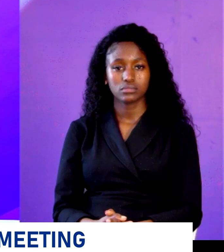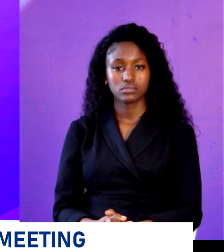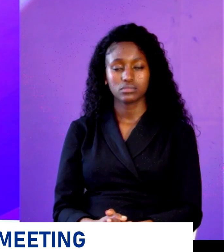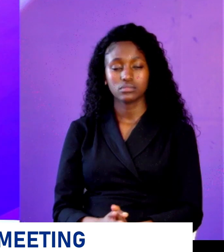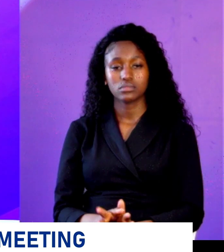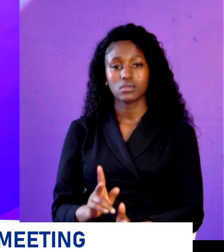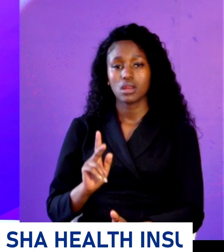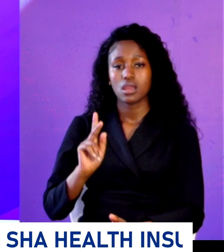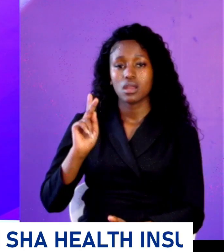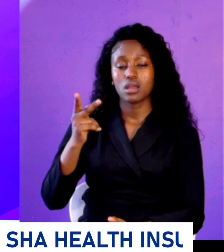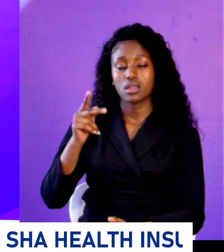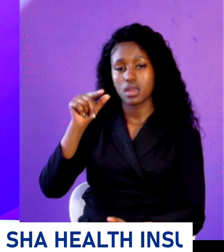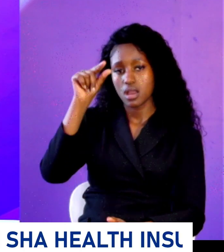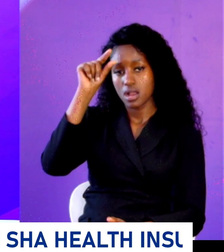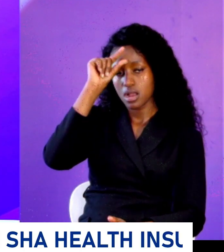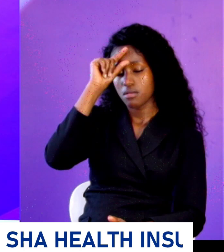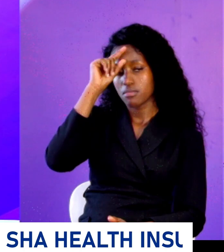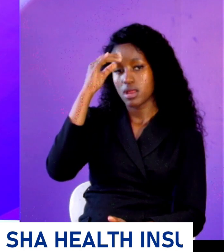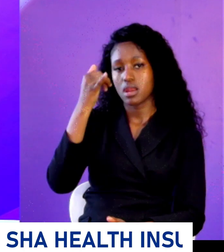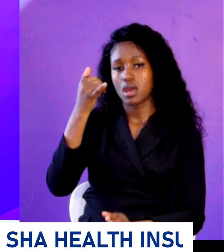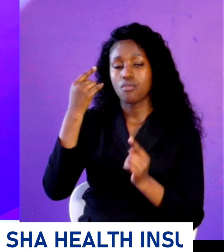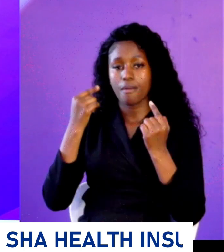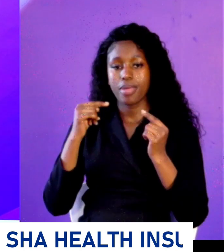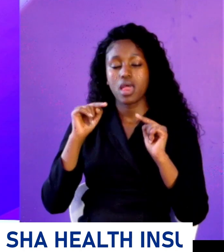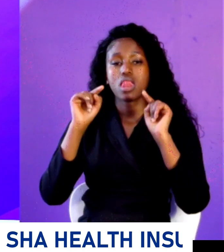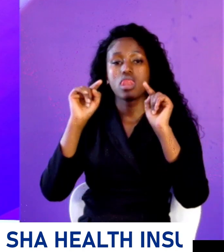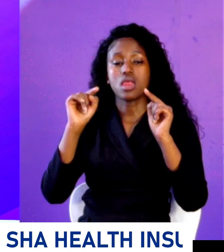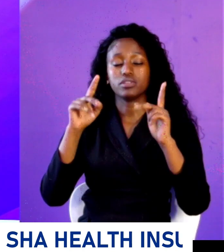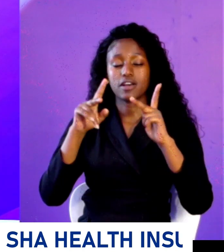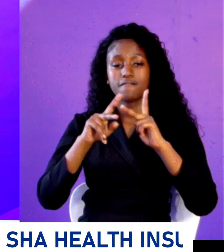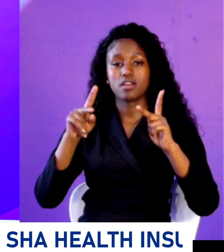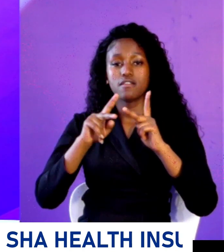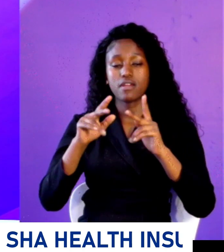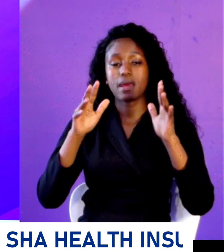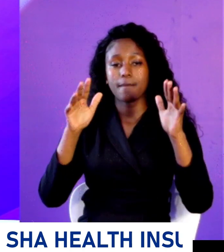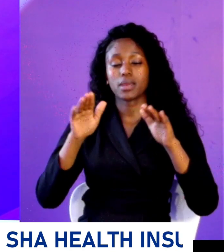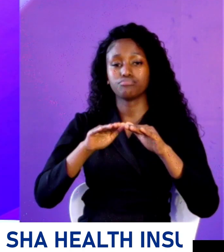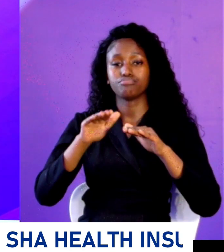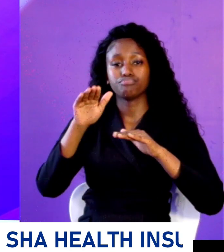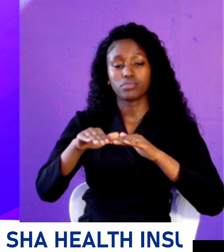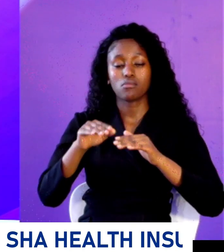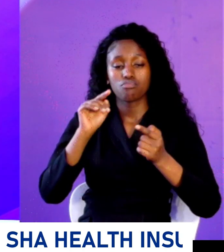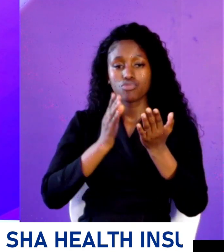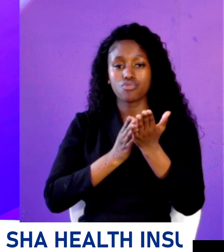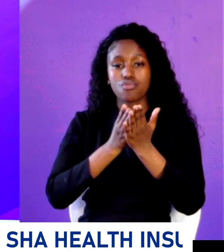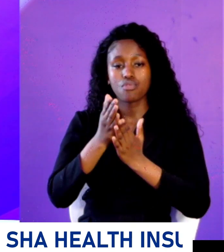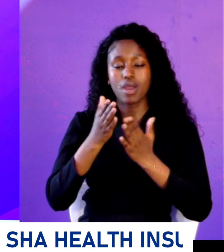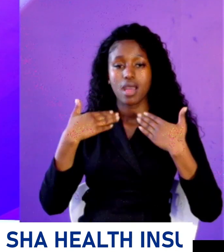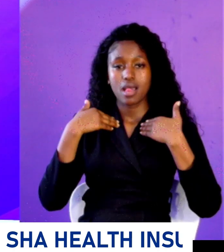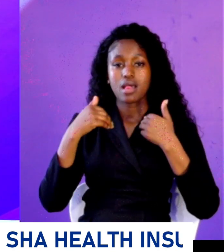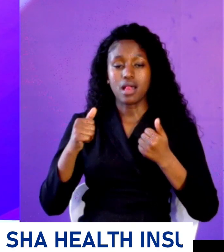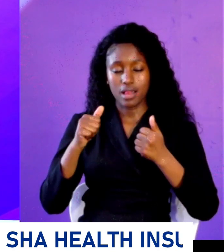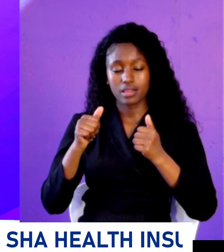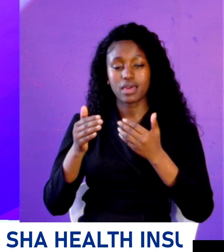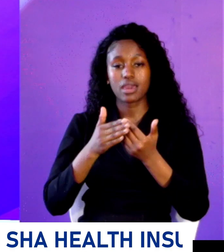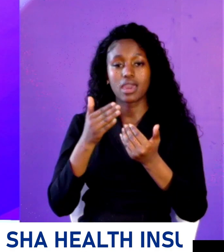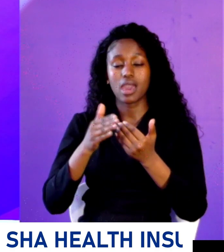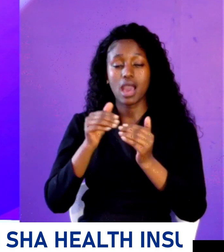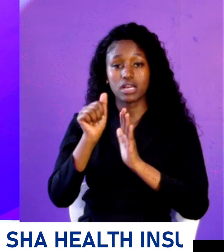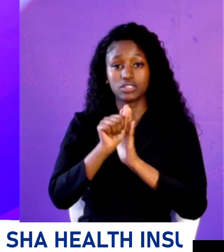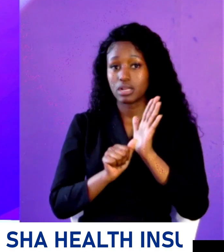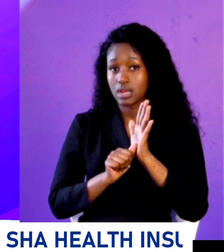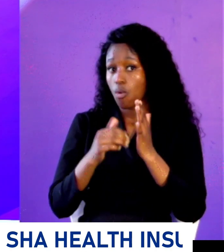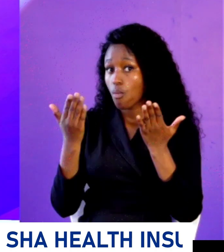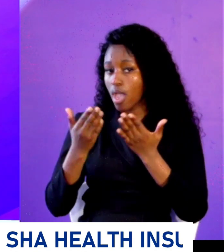The Kenyan government has announced a significant stride in its healthcare agenda, with approximately